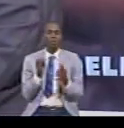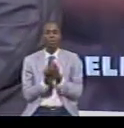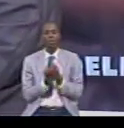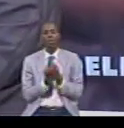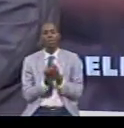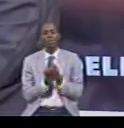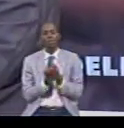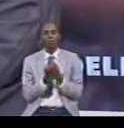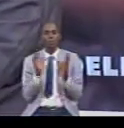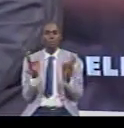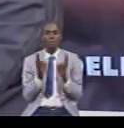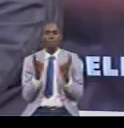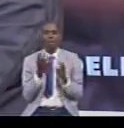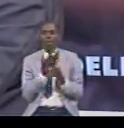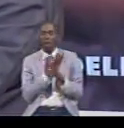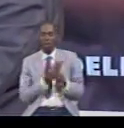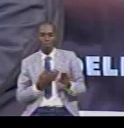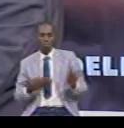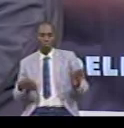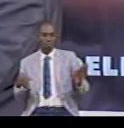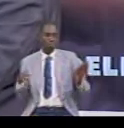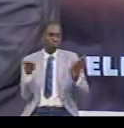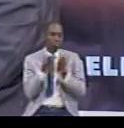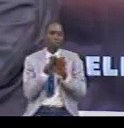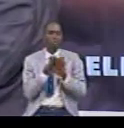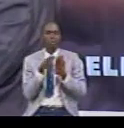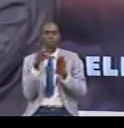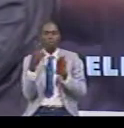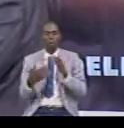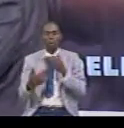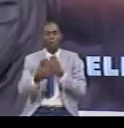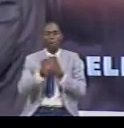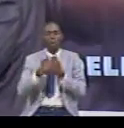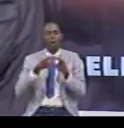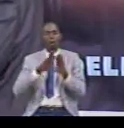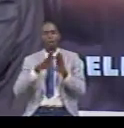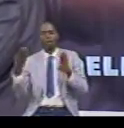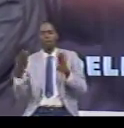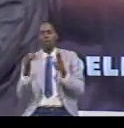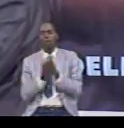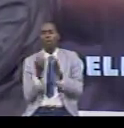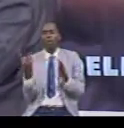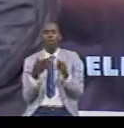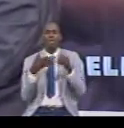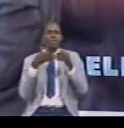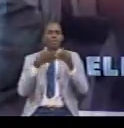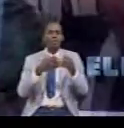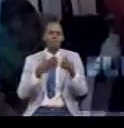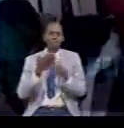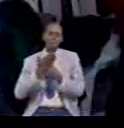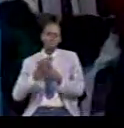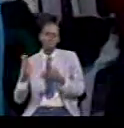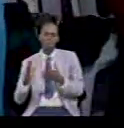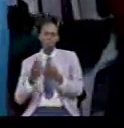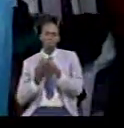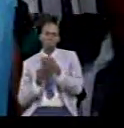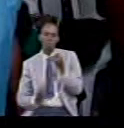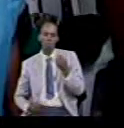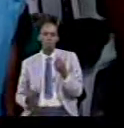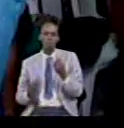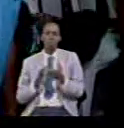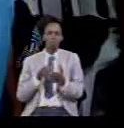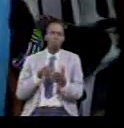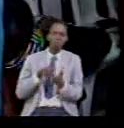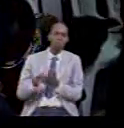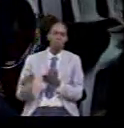And close the back door that's always leading you away from the Lord, leading you away from victory. Close